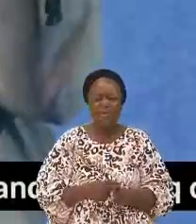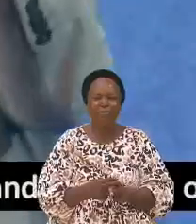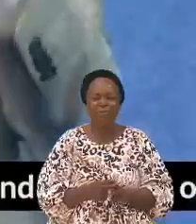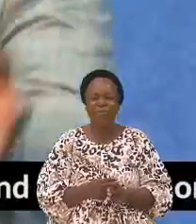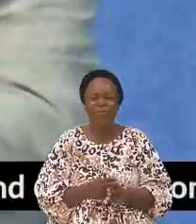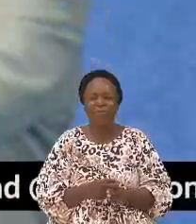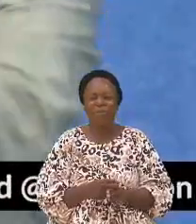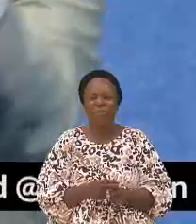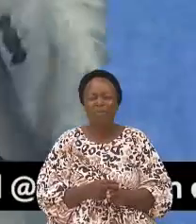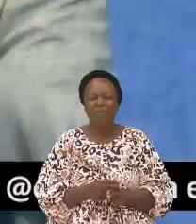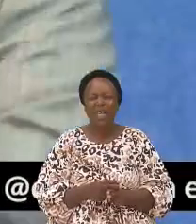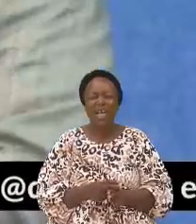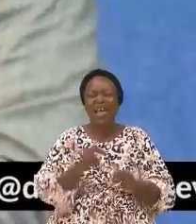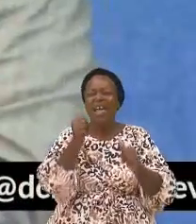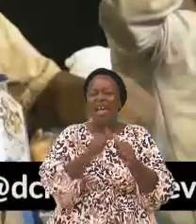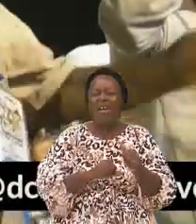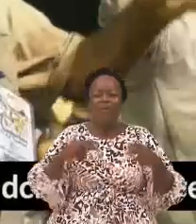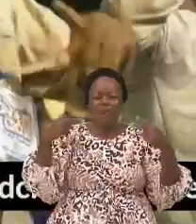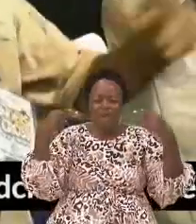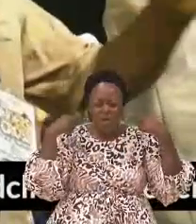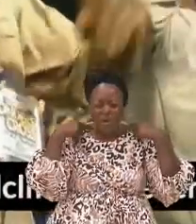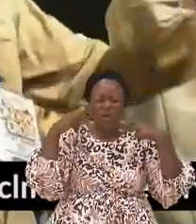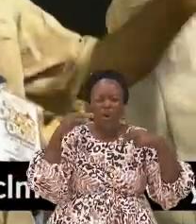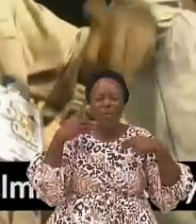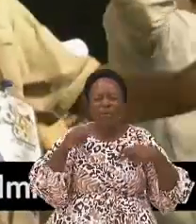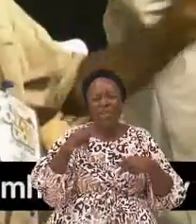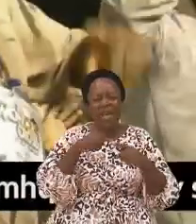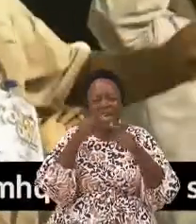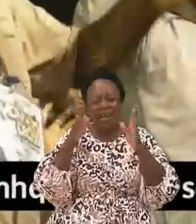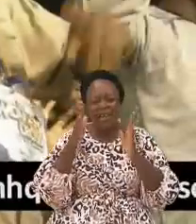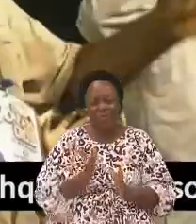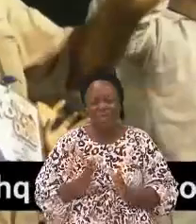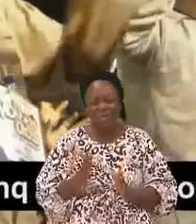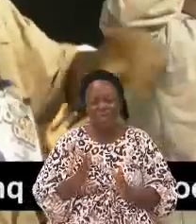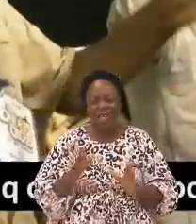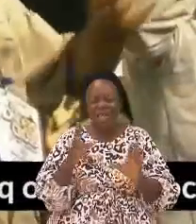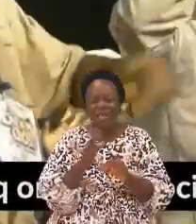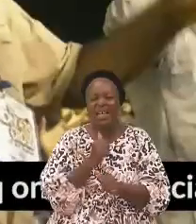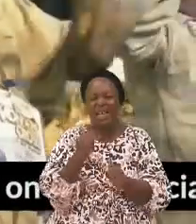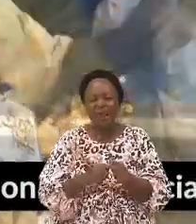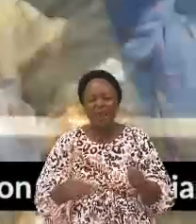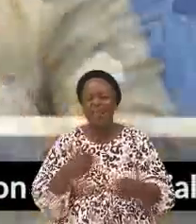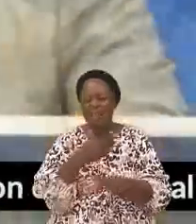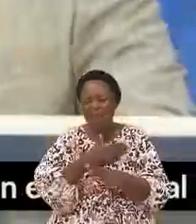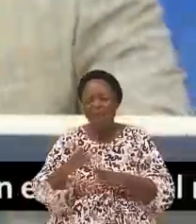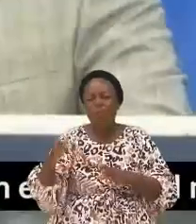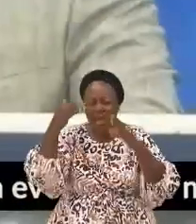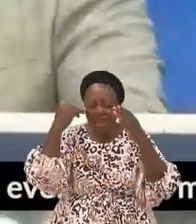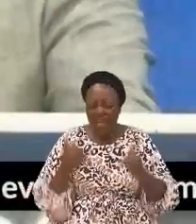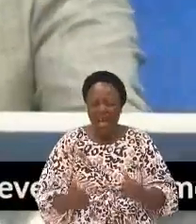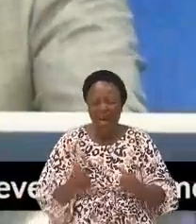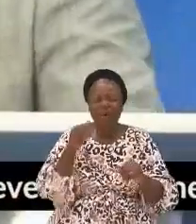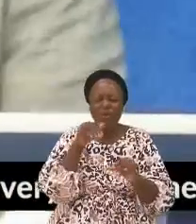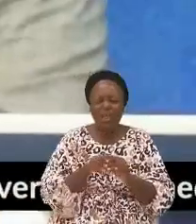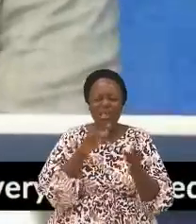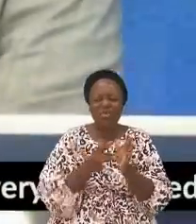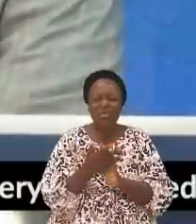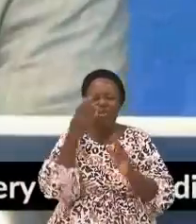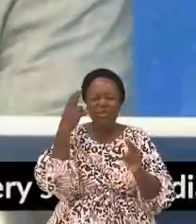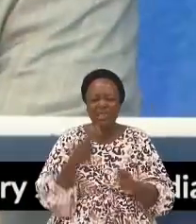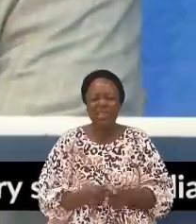from every life in Jesus' name. Every yoke of the enemy,